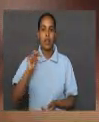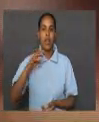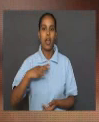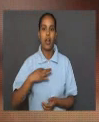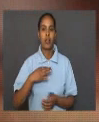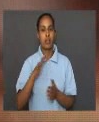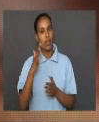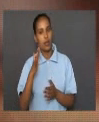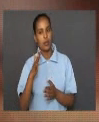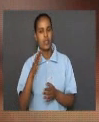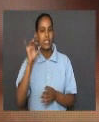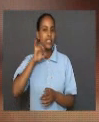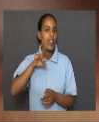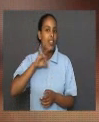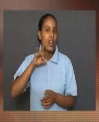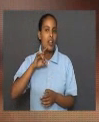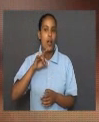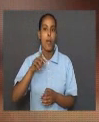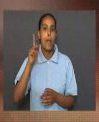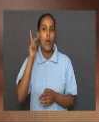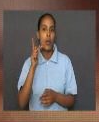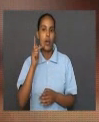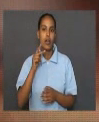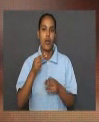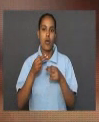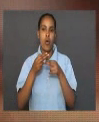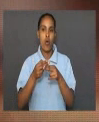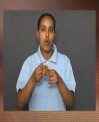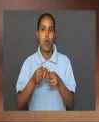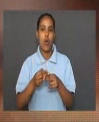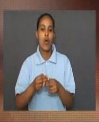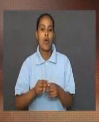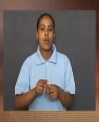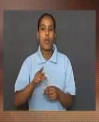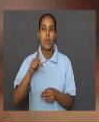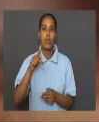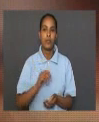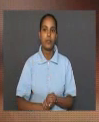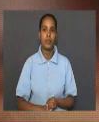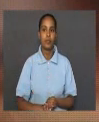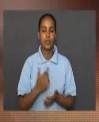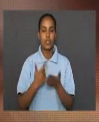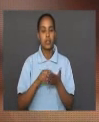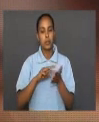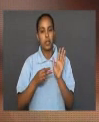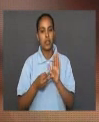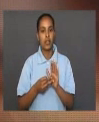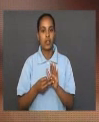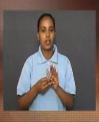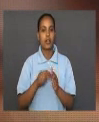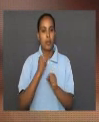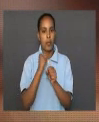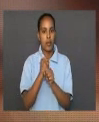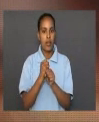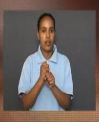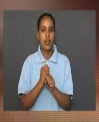Nylon is a type of synthetic polymer called a polyamide. This means that it is